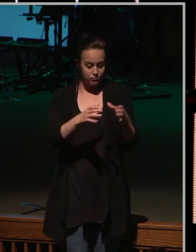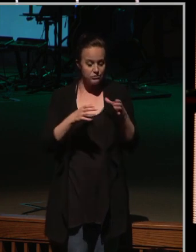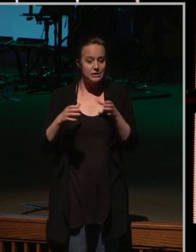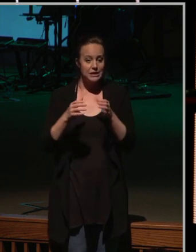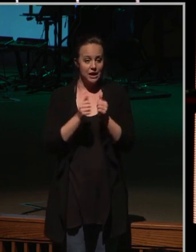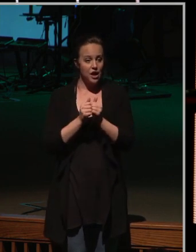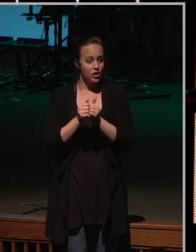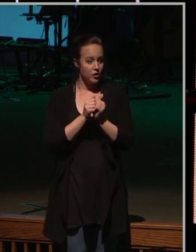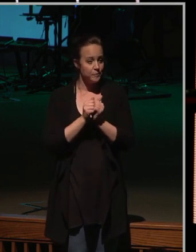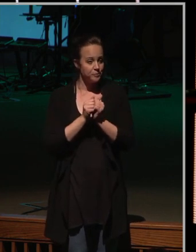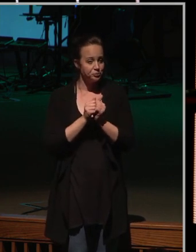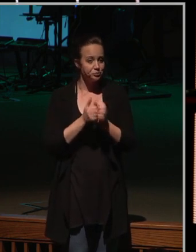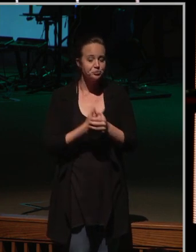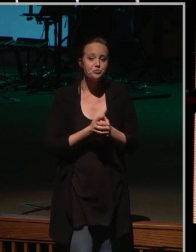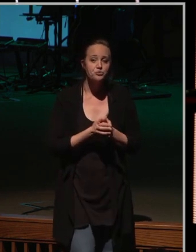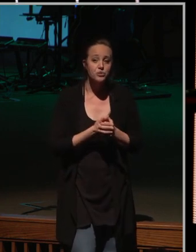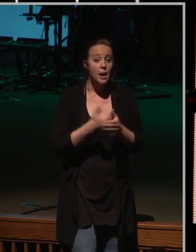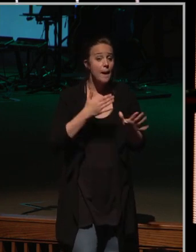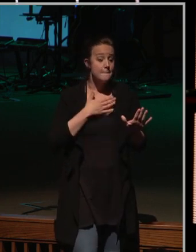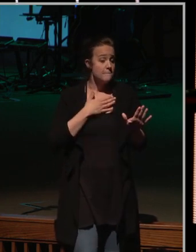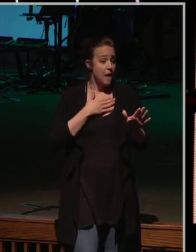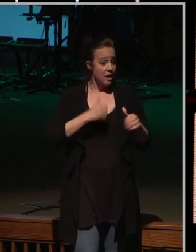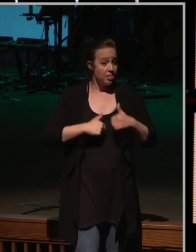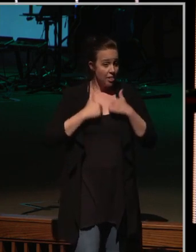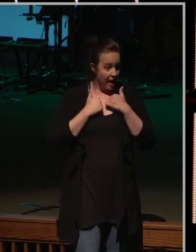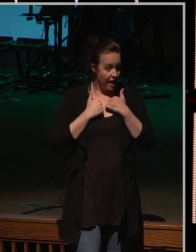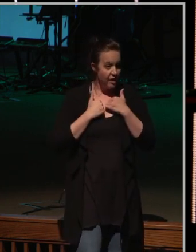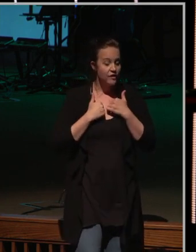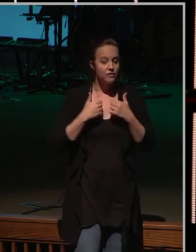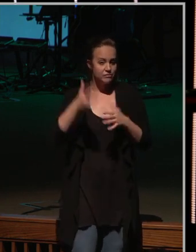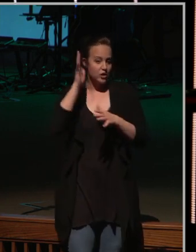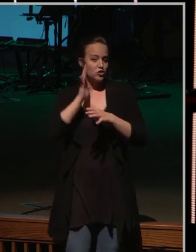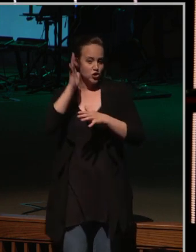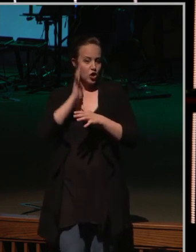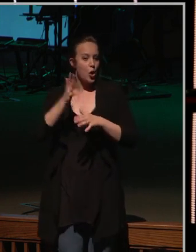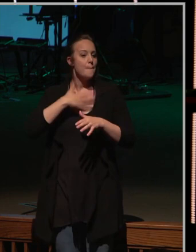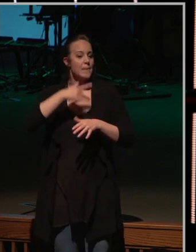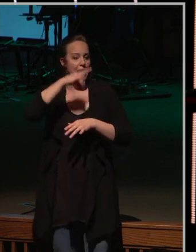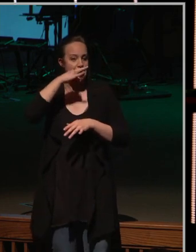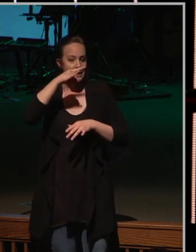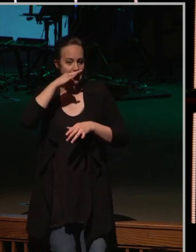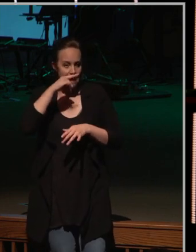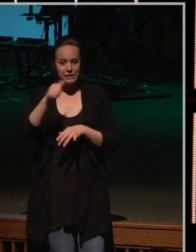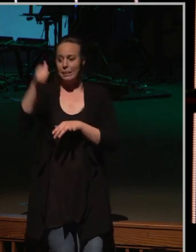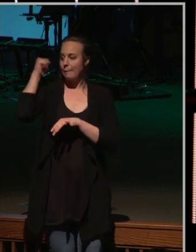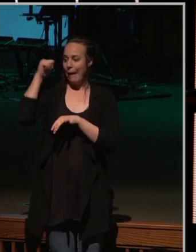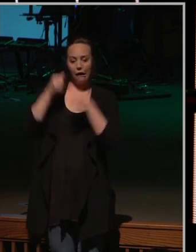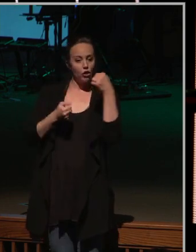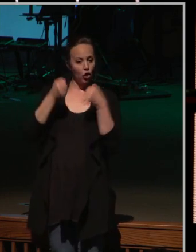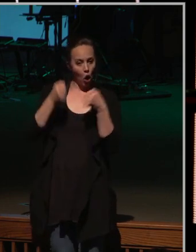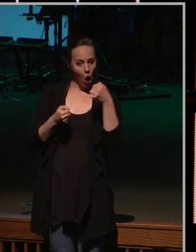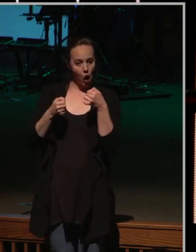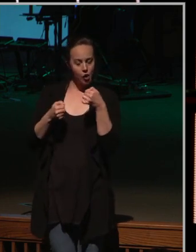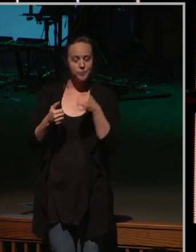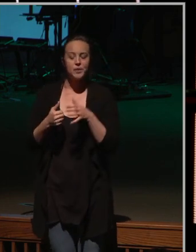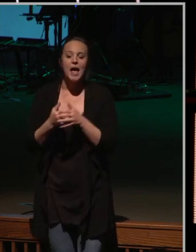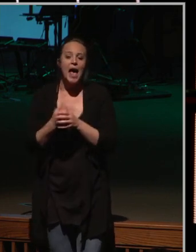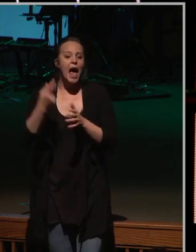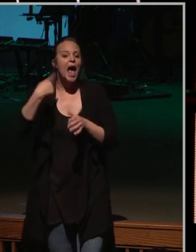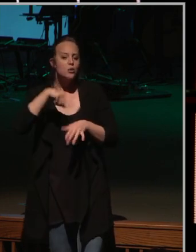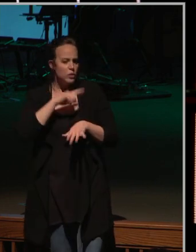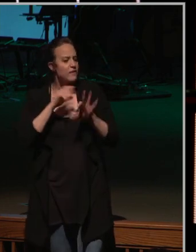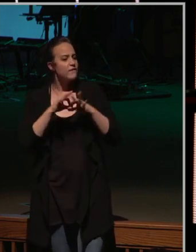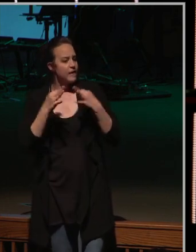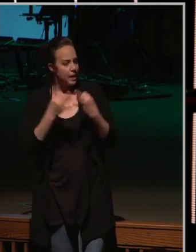after church while our kids are sitting in seats behind us in their car seats. And there were times where normally we would hopefully kind of talk about the